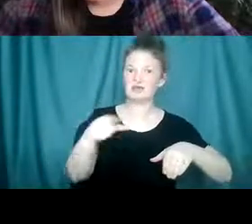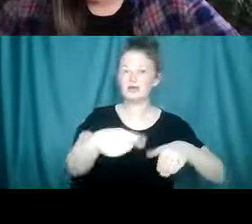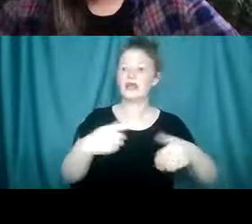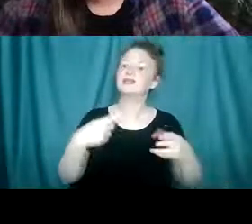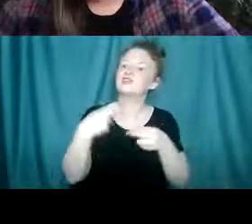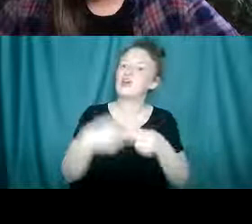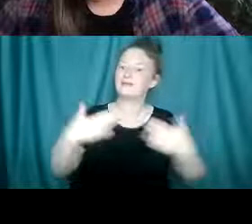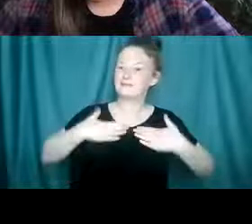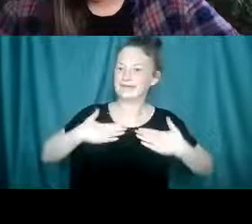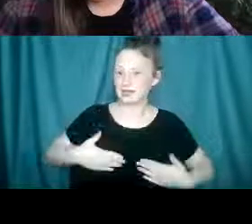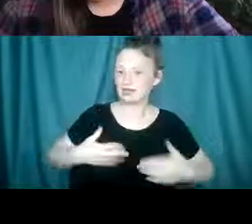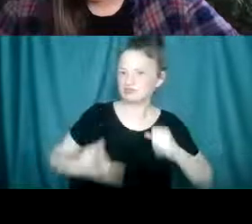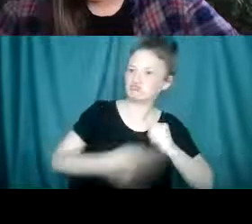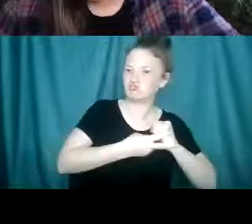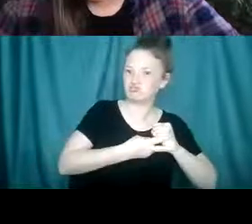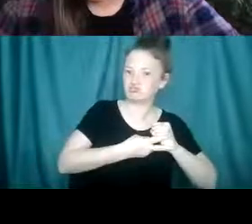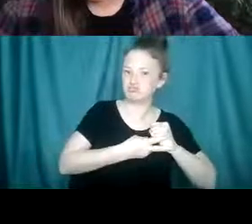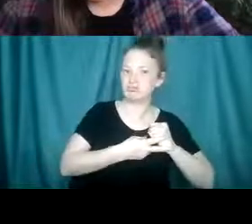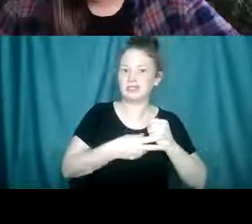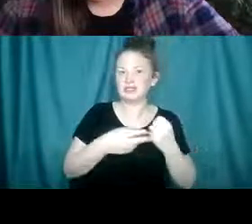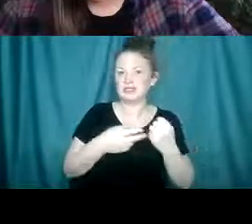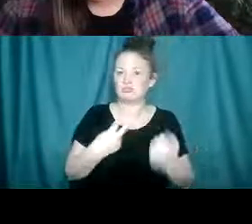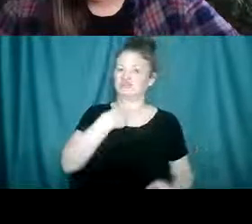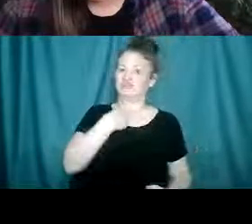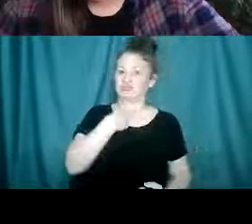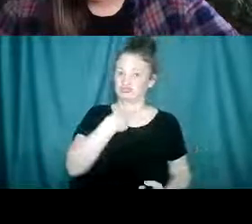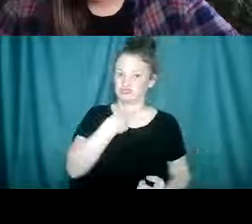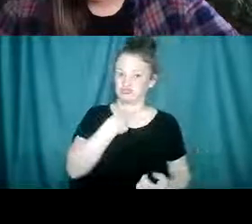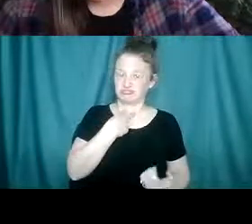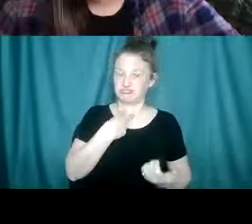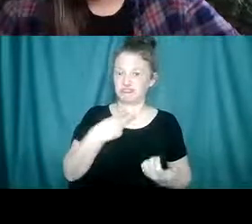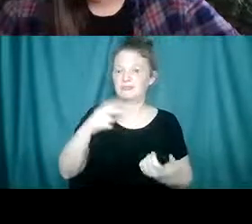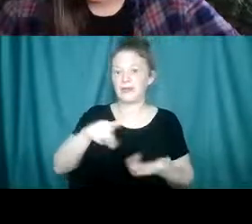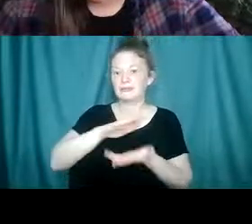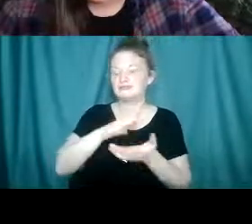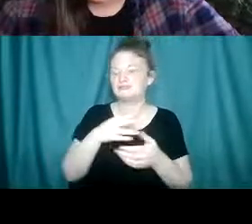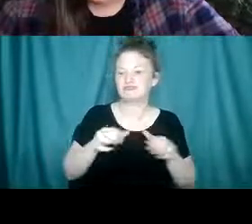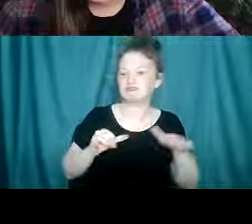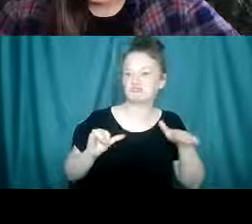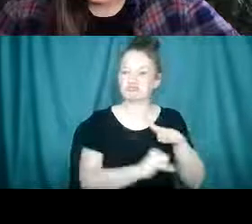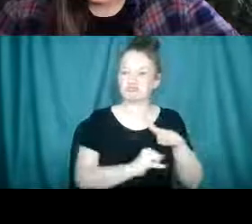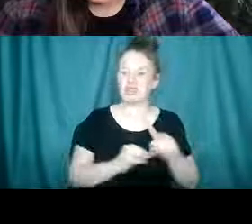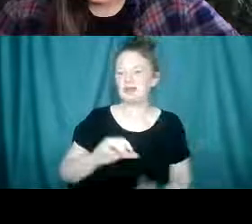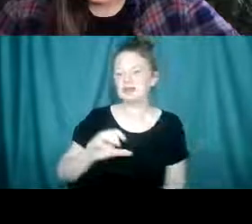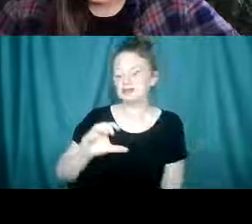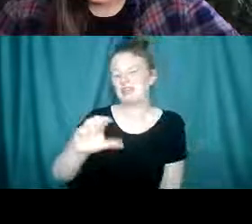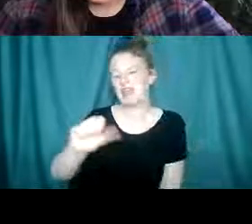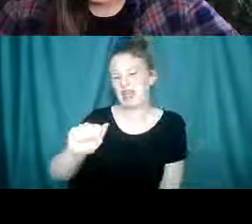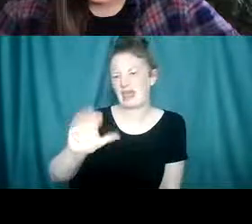trapping. So it can be just trapped as carbonic acid or supercritical CO2,